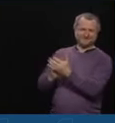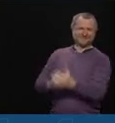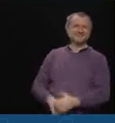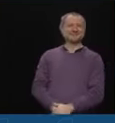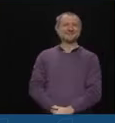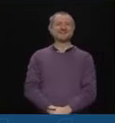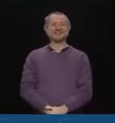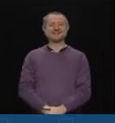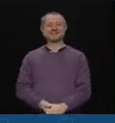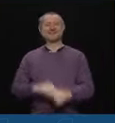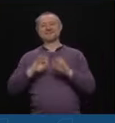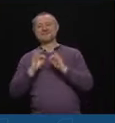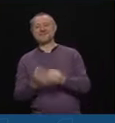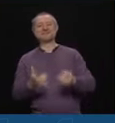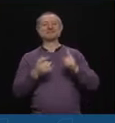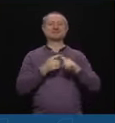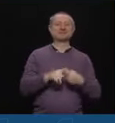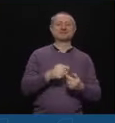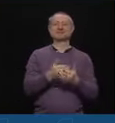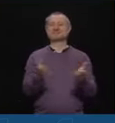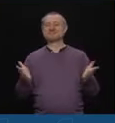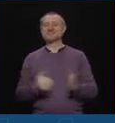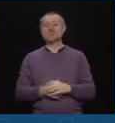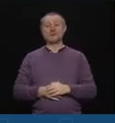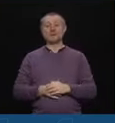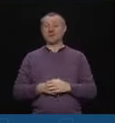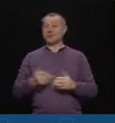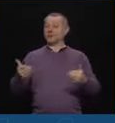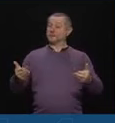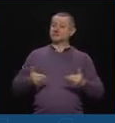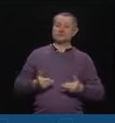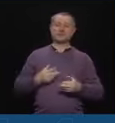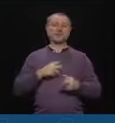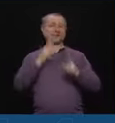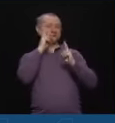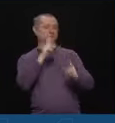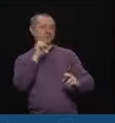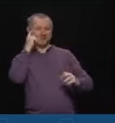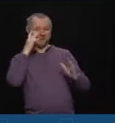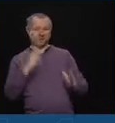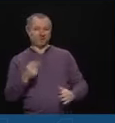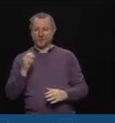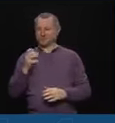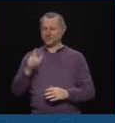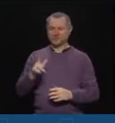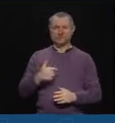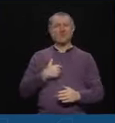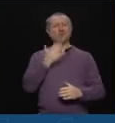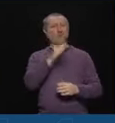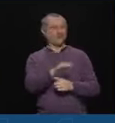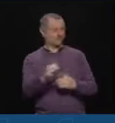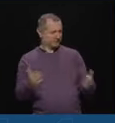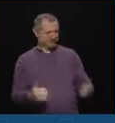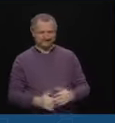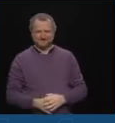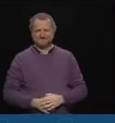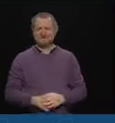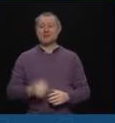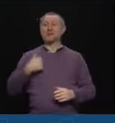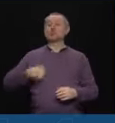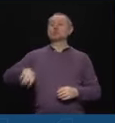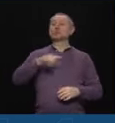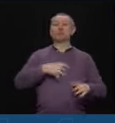Family and friends, and our guest of honor, Governor Hochul, good afternoon. We are gathered here in the